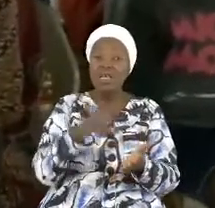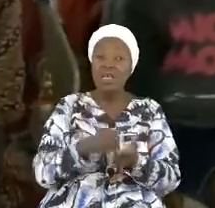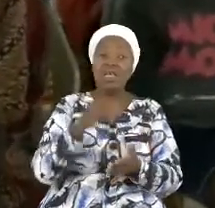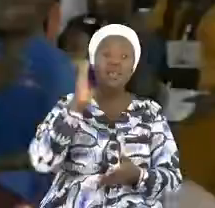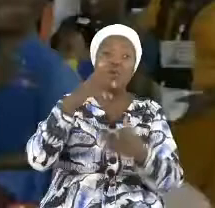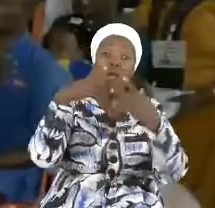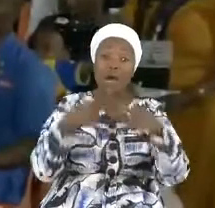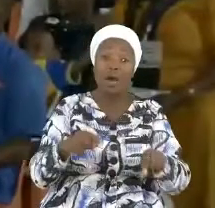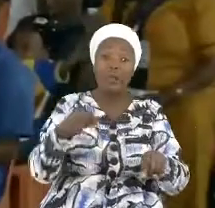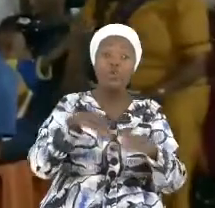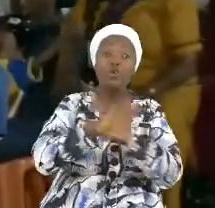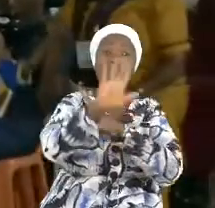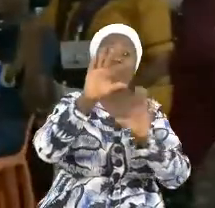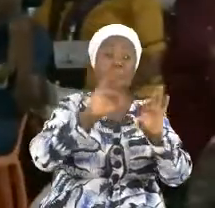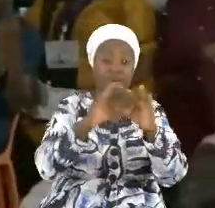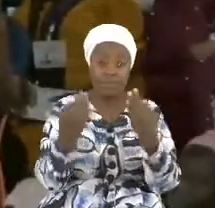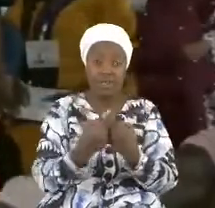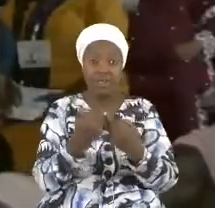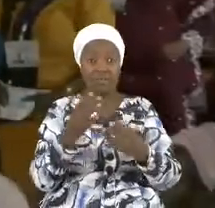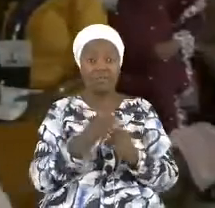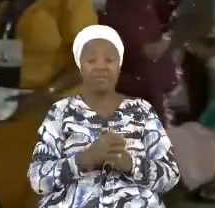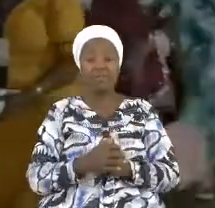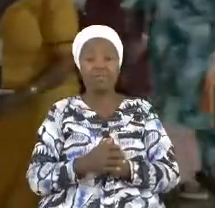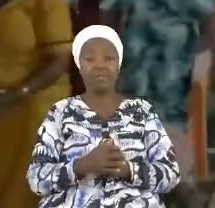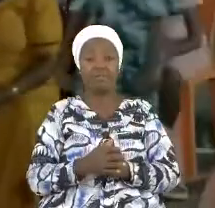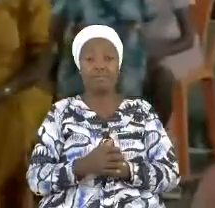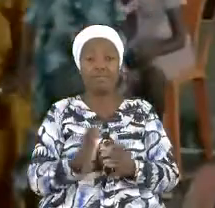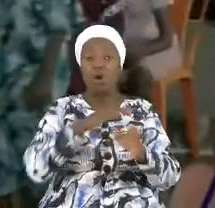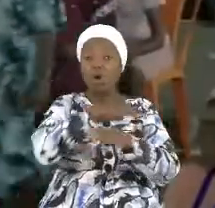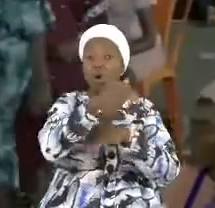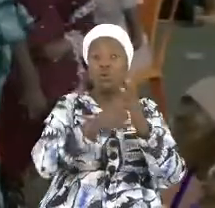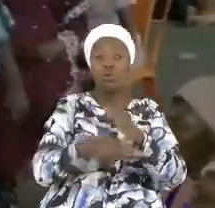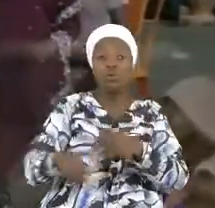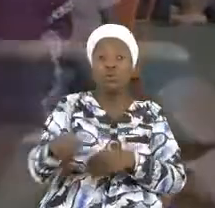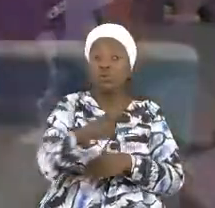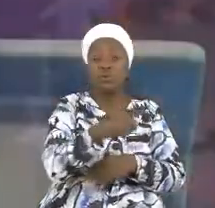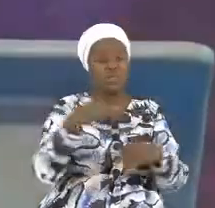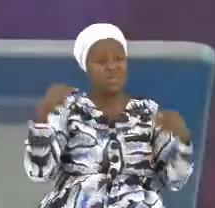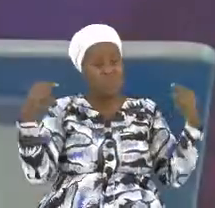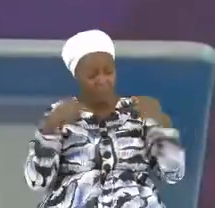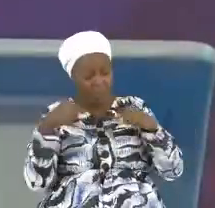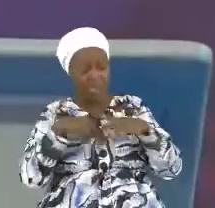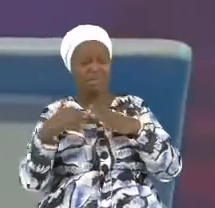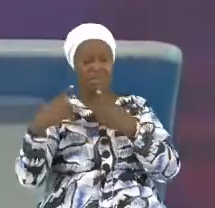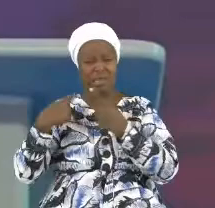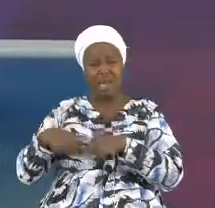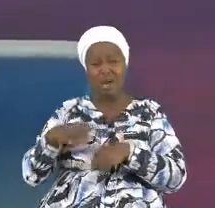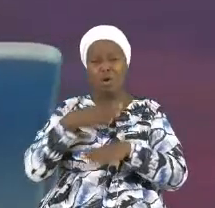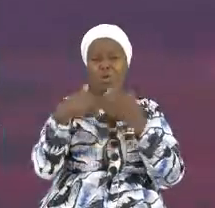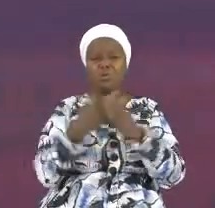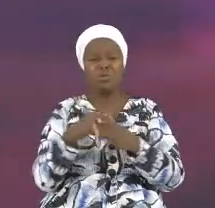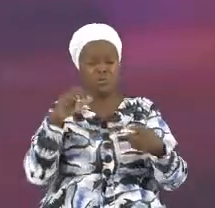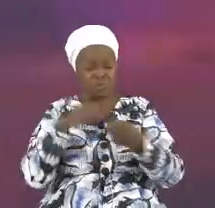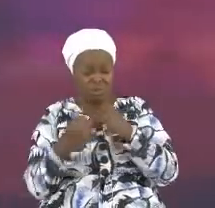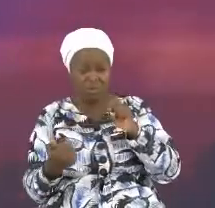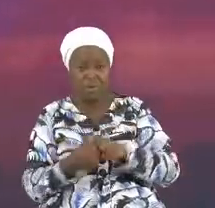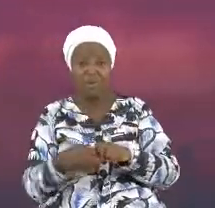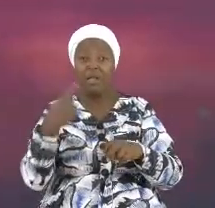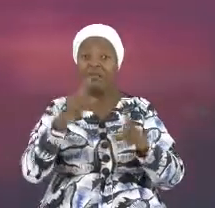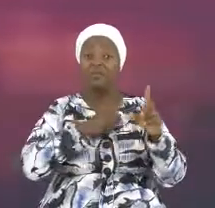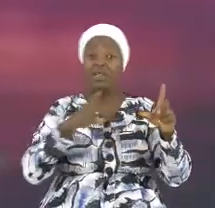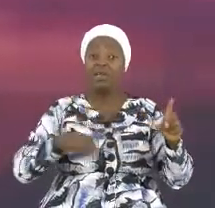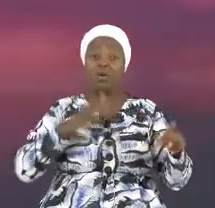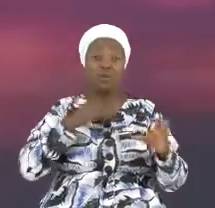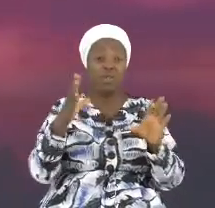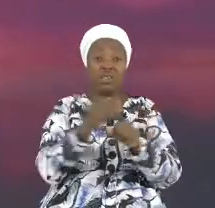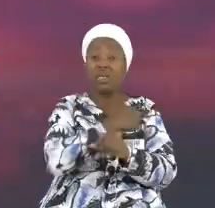family. All those heartaches and all those problems, the Lord will take away,